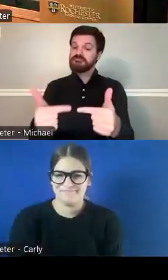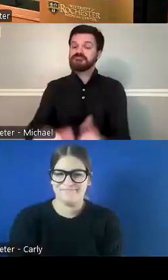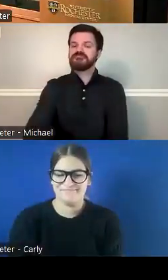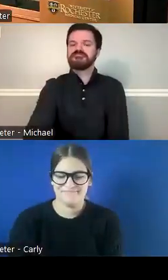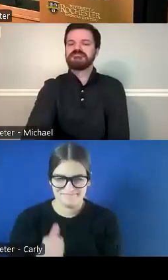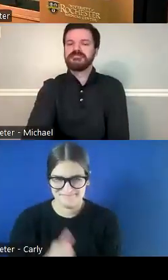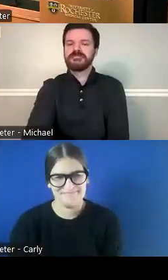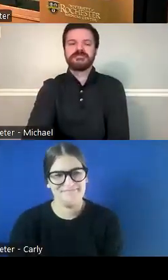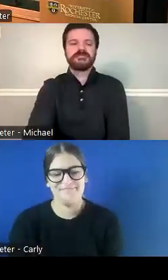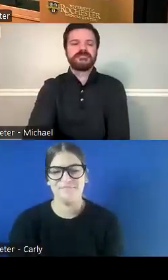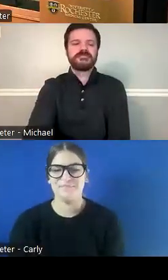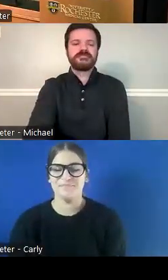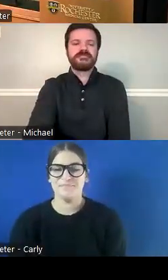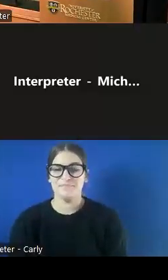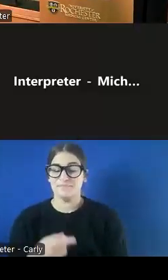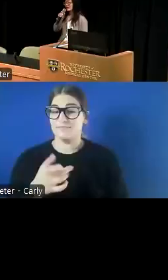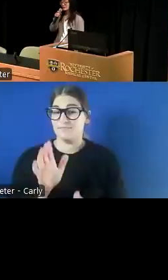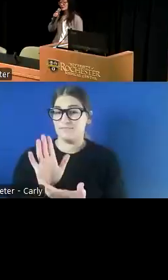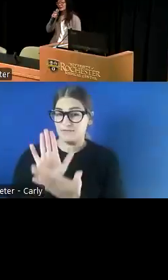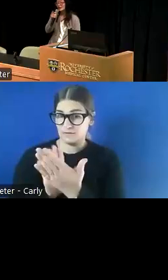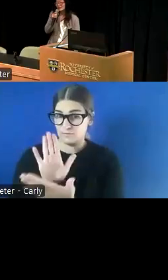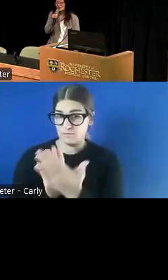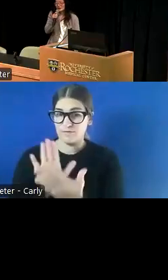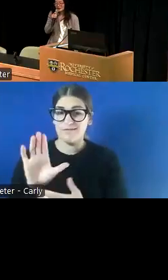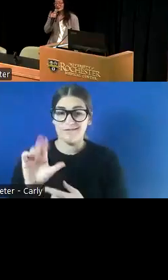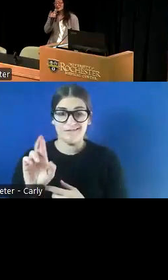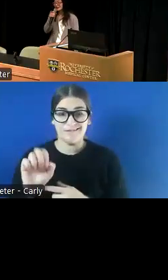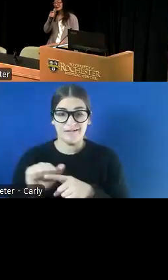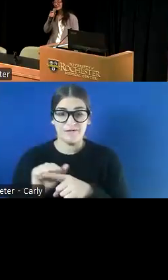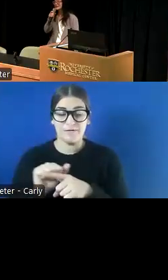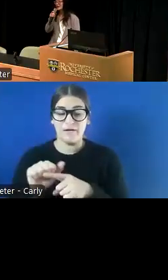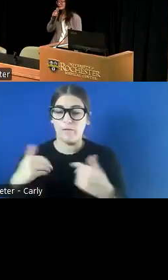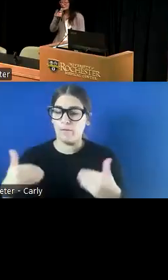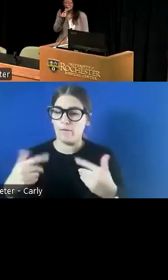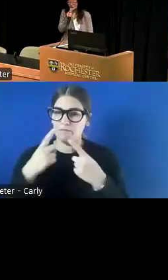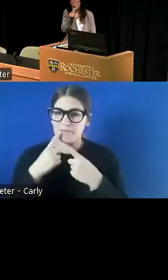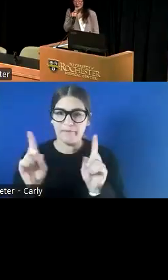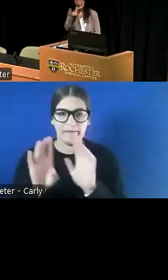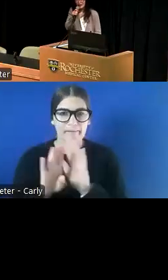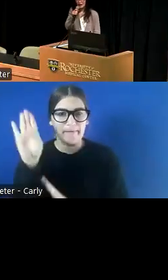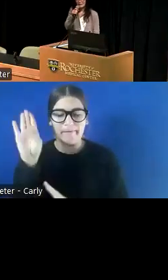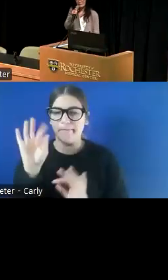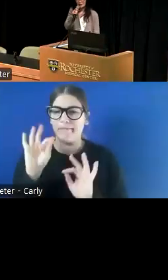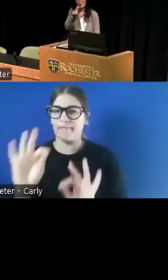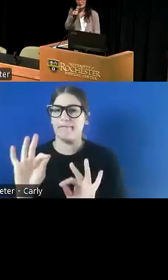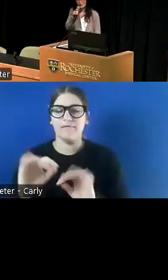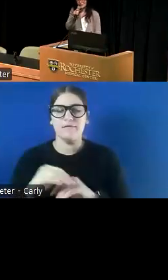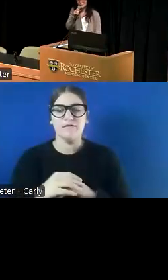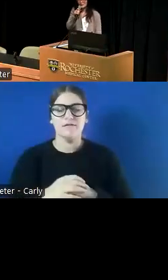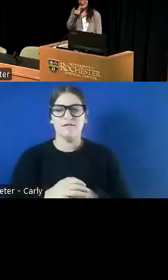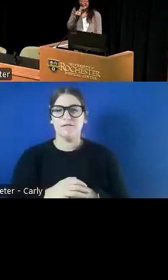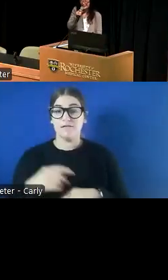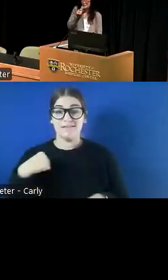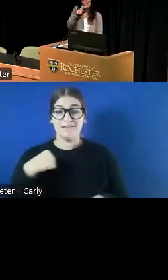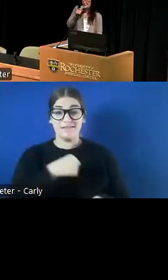So while this in-person chaplain's care training was very productive and fruitful, and we